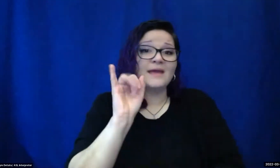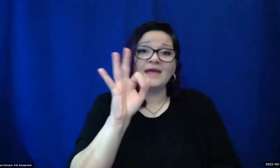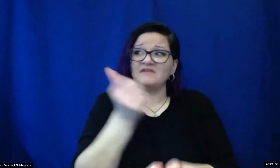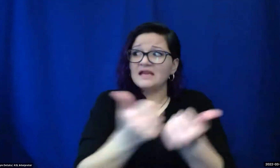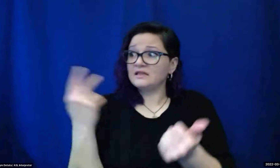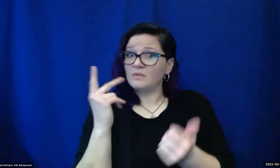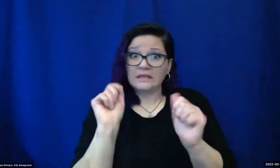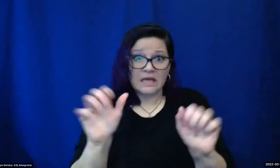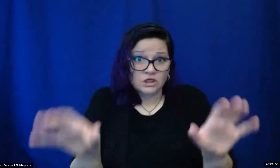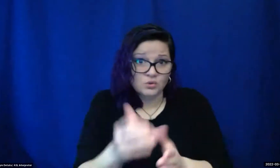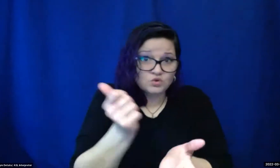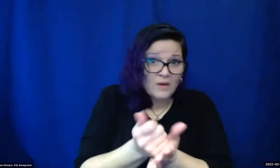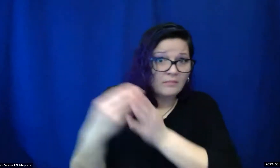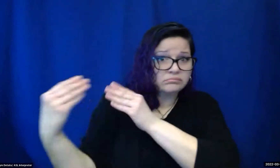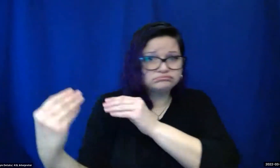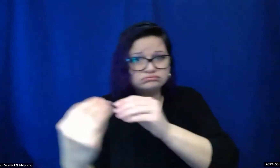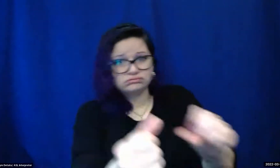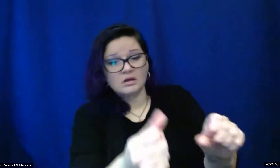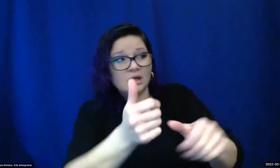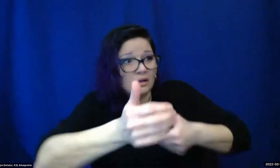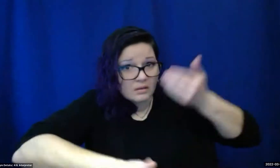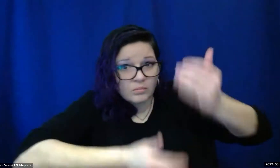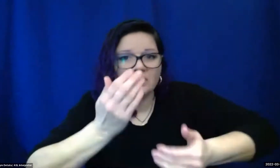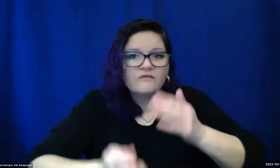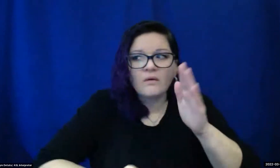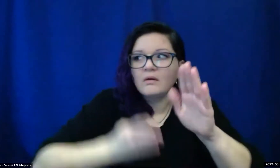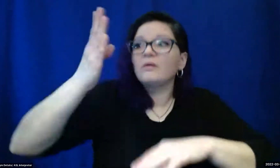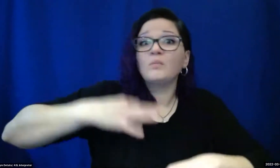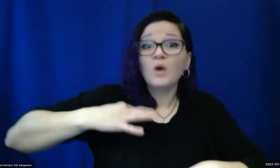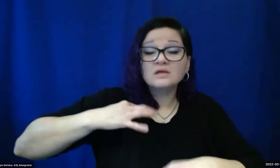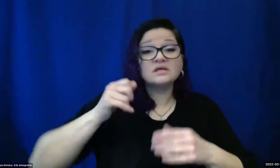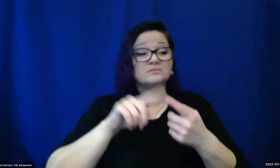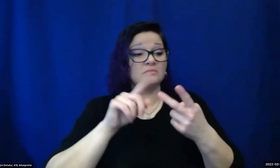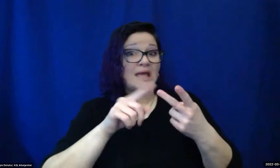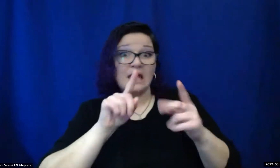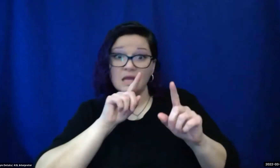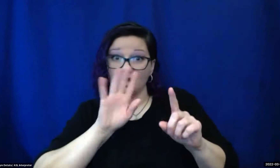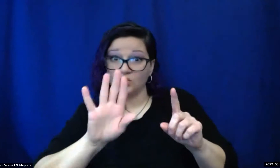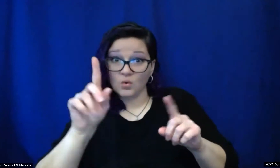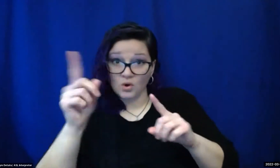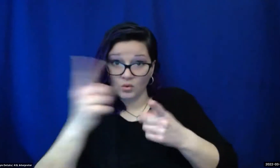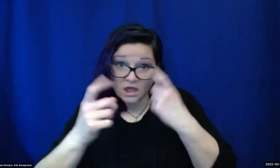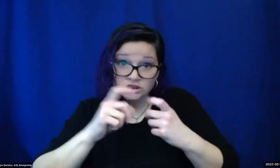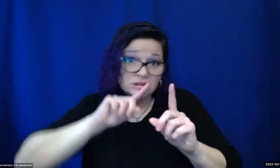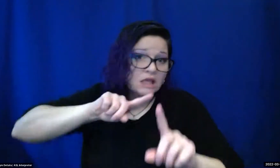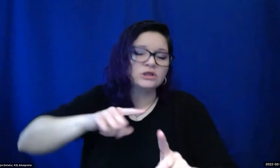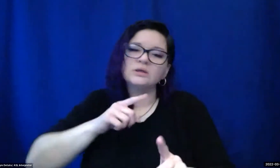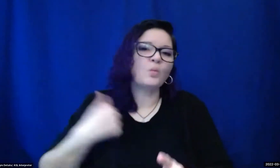will kind of streamline your application process or answer questions, we'll be happy to do so.